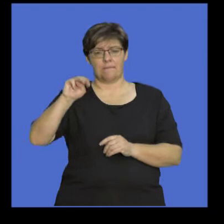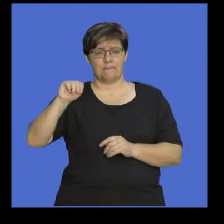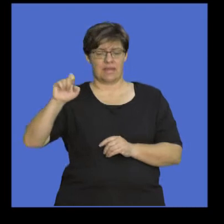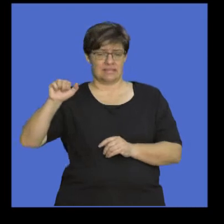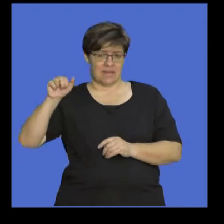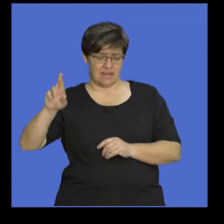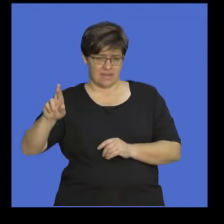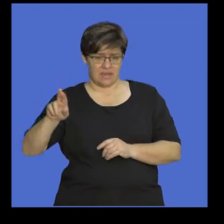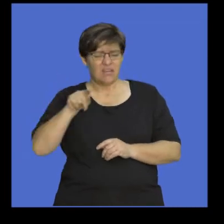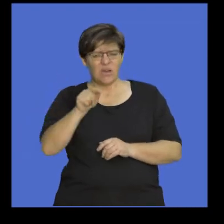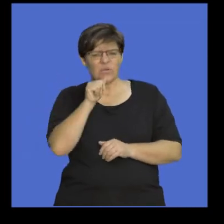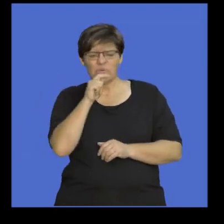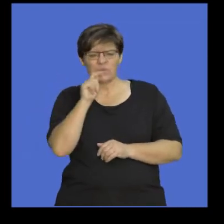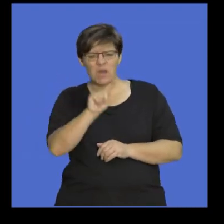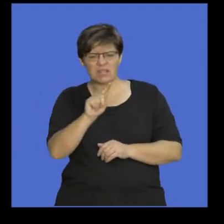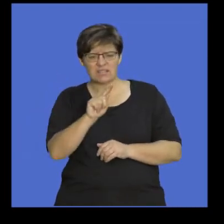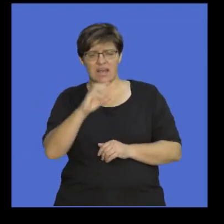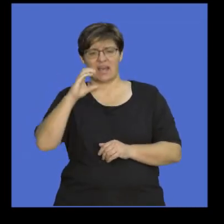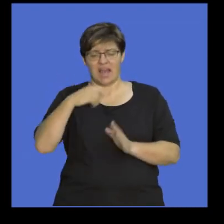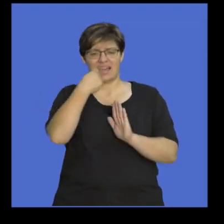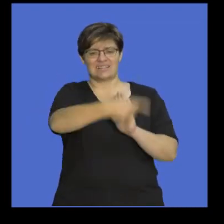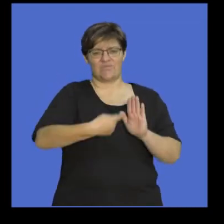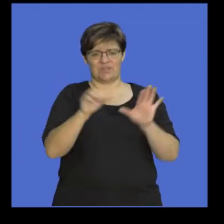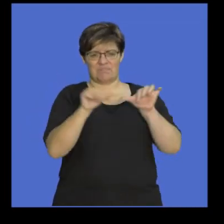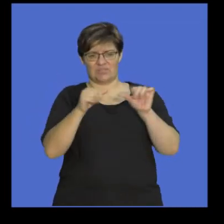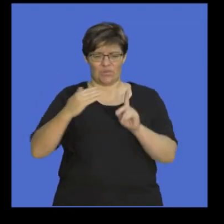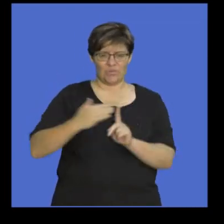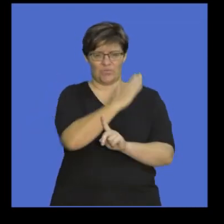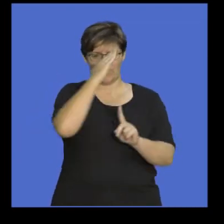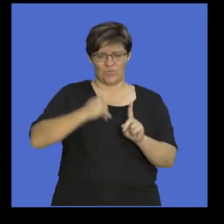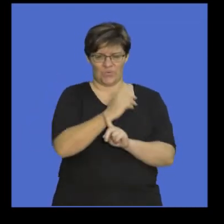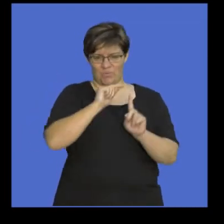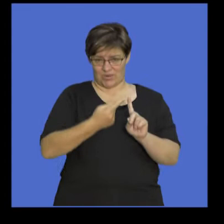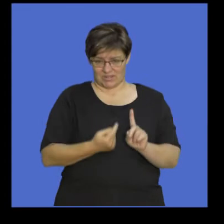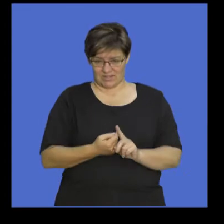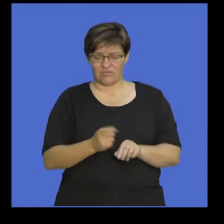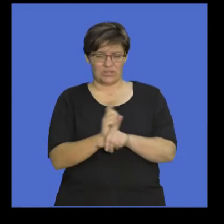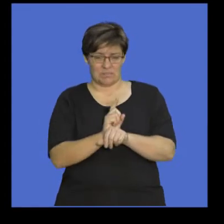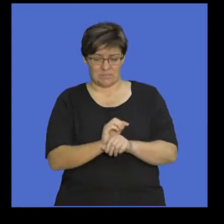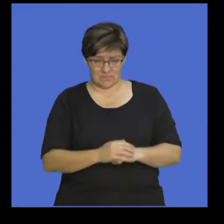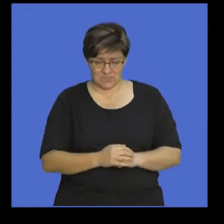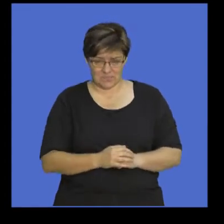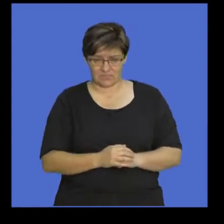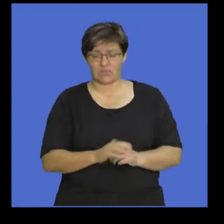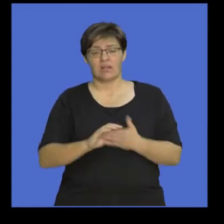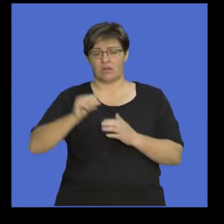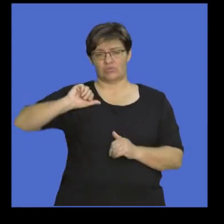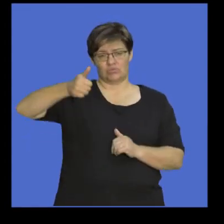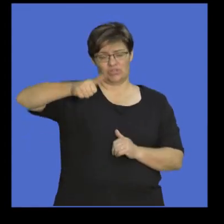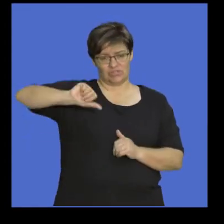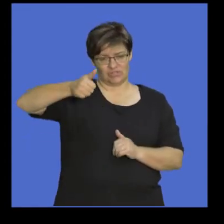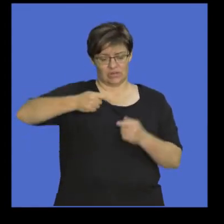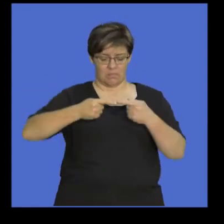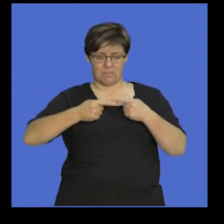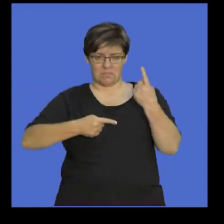need an ammeter. We know an ammeter is used to measure current passing through a point, the unit time. We also need